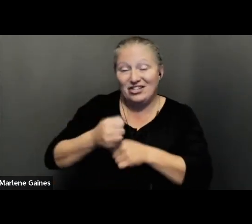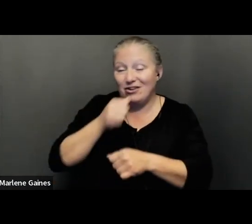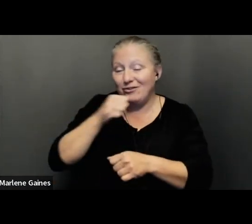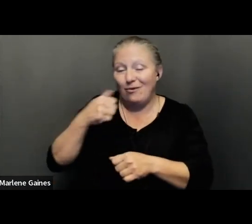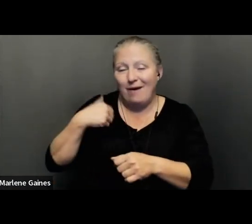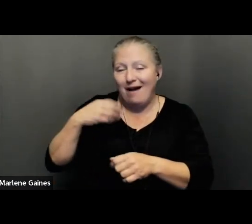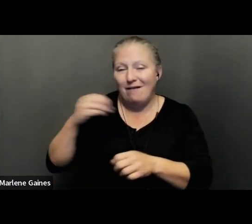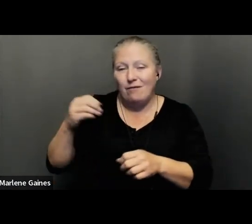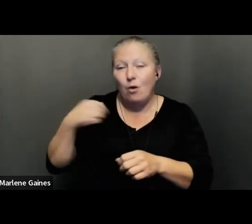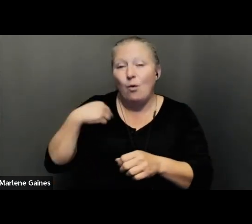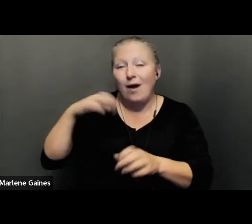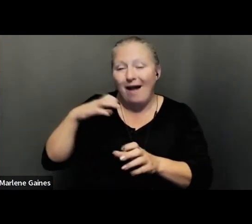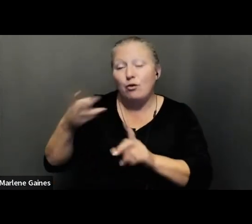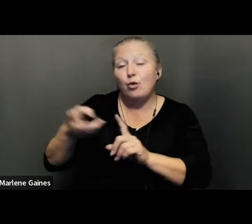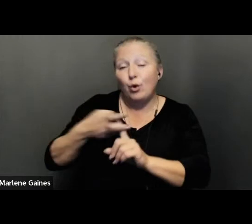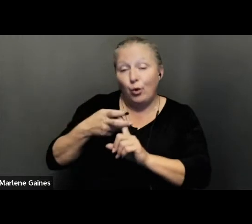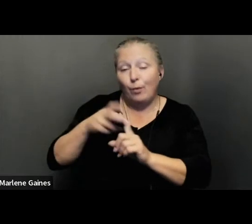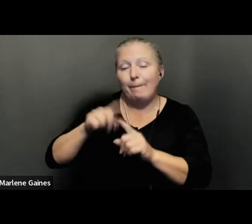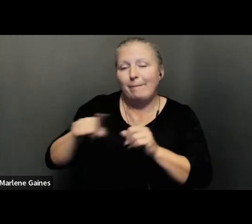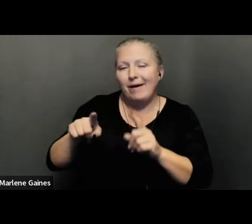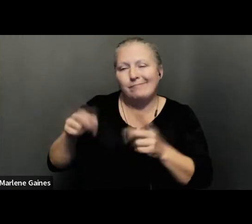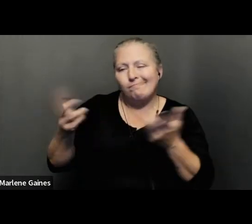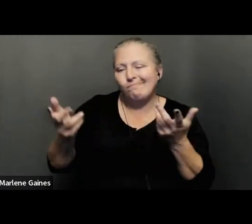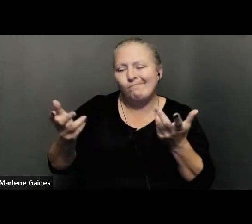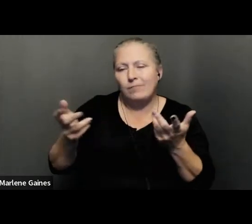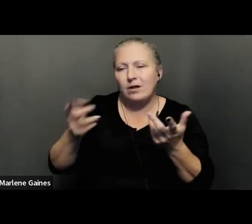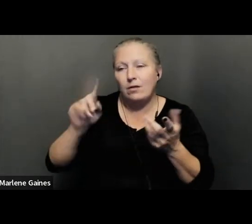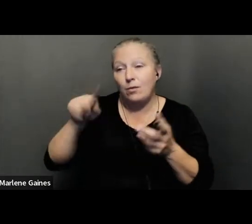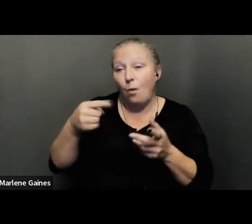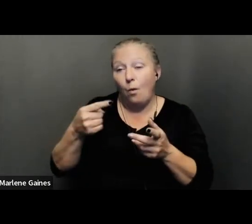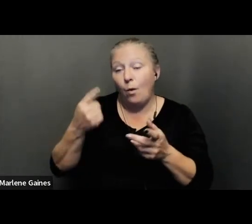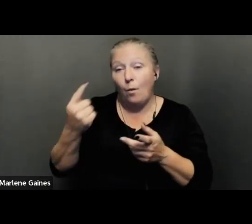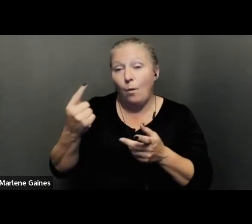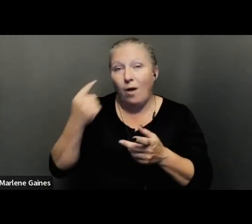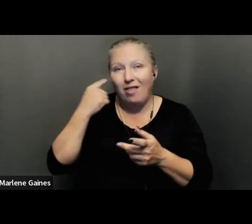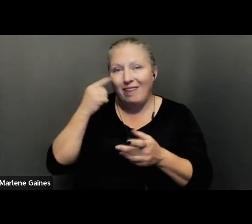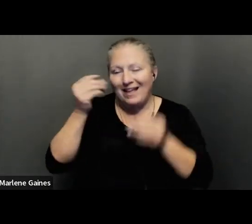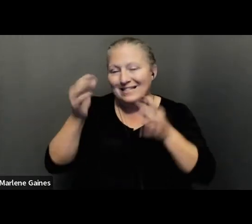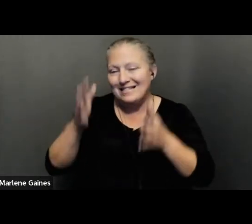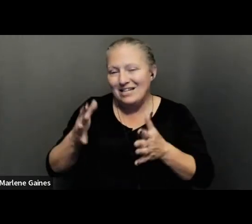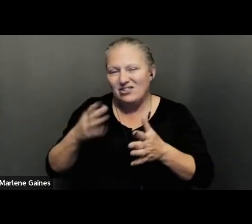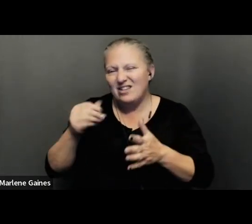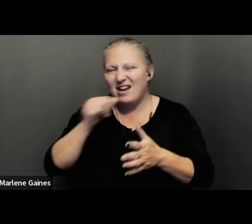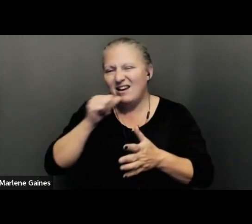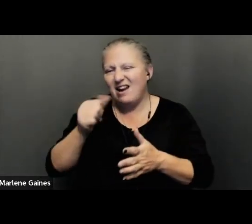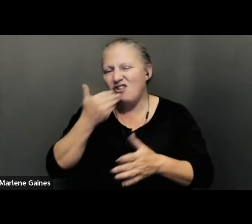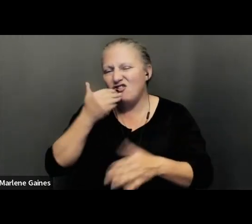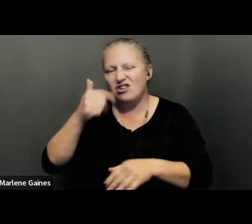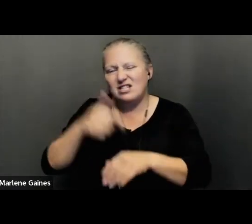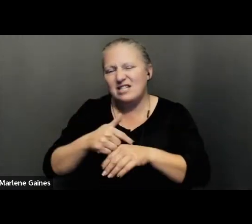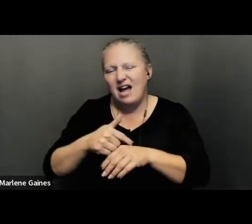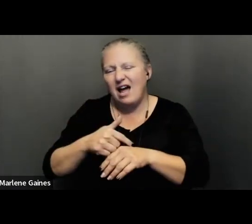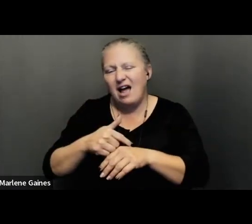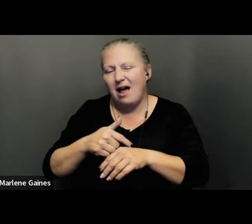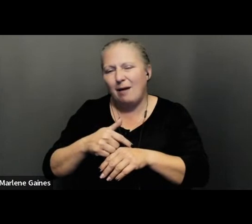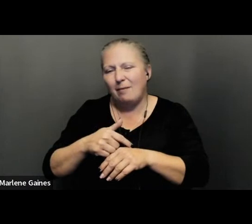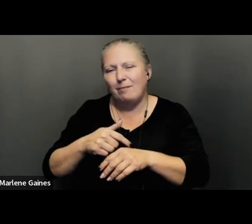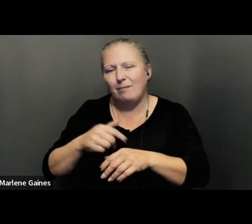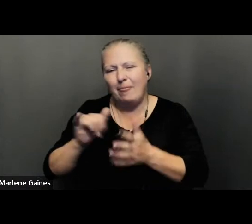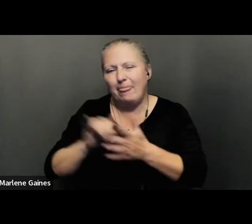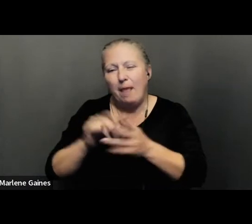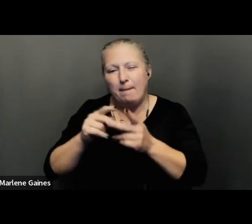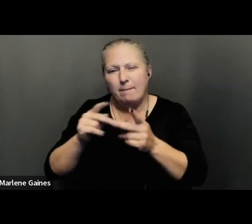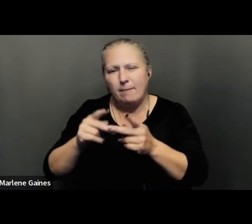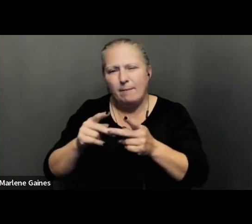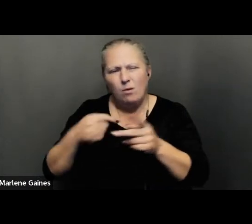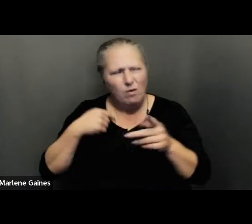a recruitment, but the only ones we had, I think, were teachers, and it wasn't a good time to fill it. So we haven't, or have we